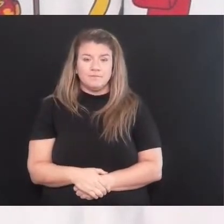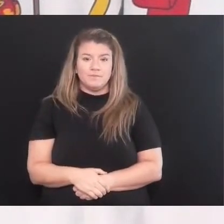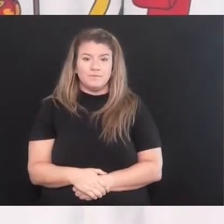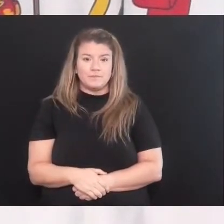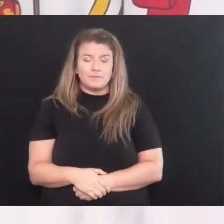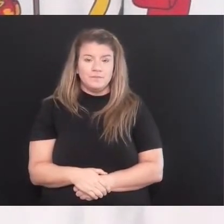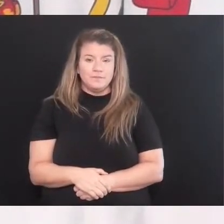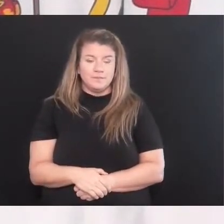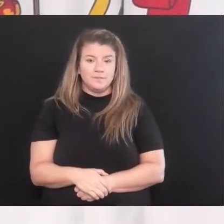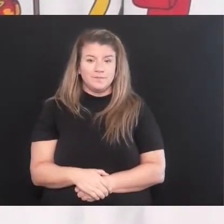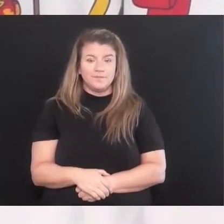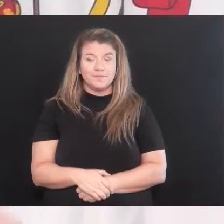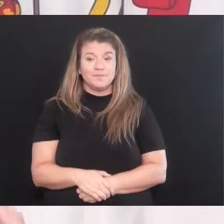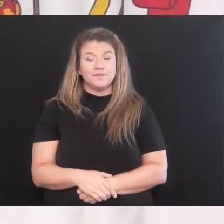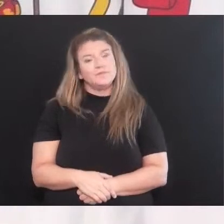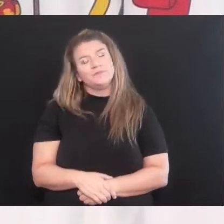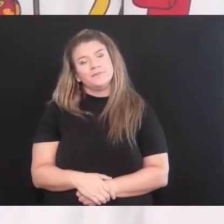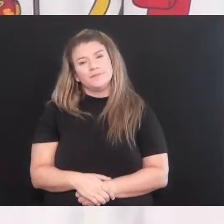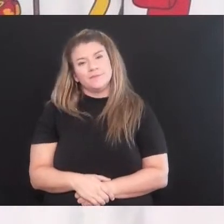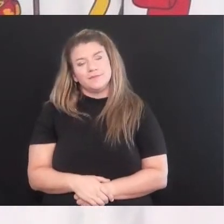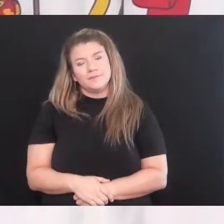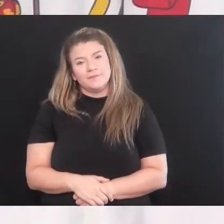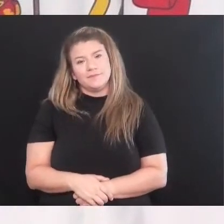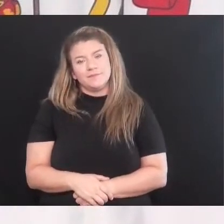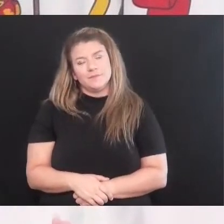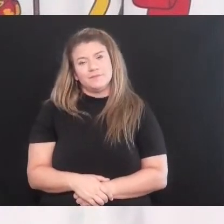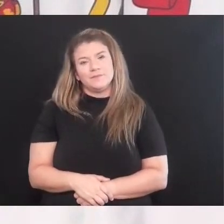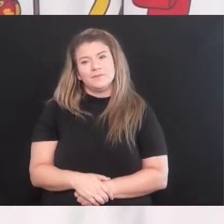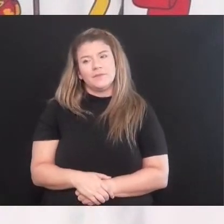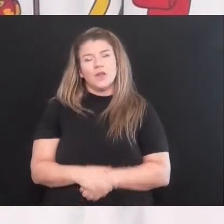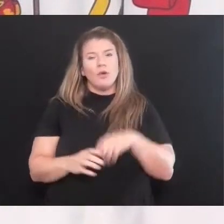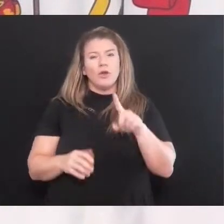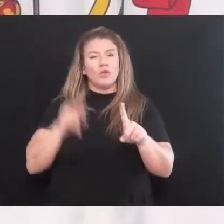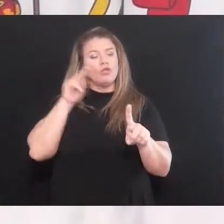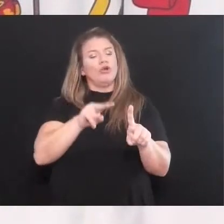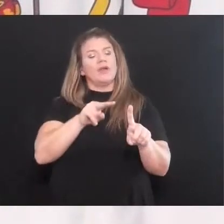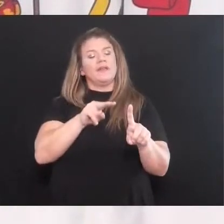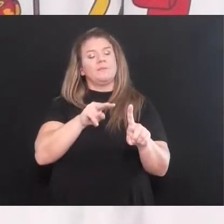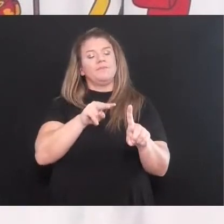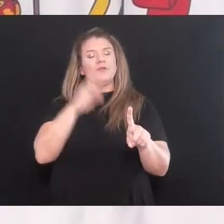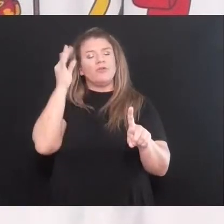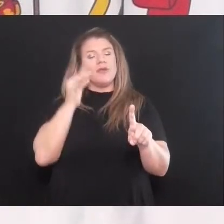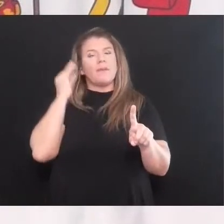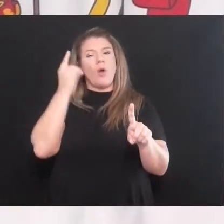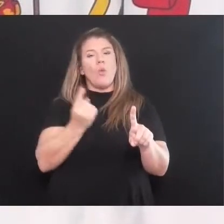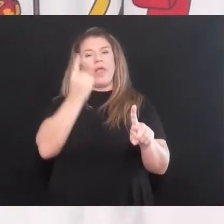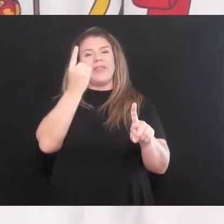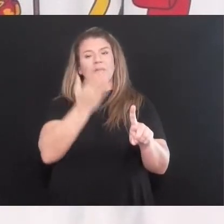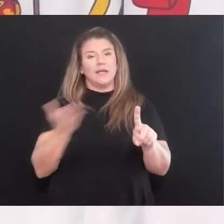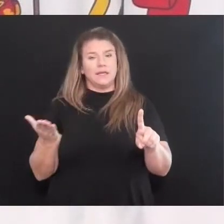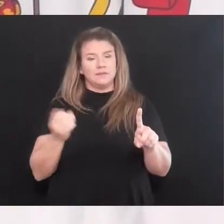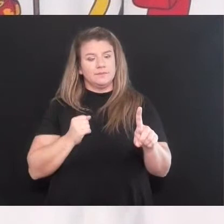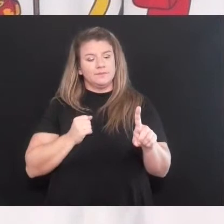it, when you just think about one thing, just think about just this.